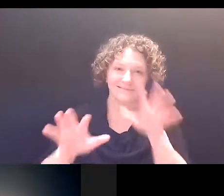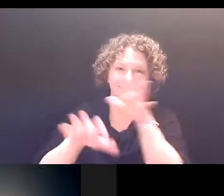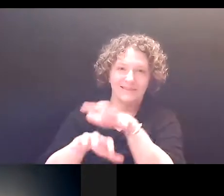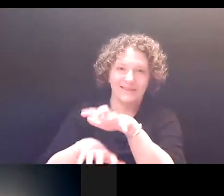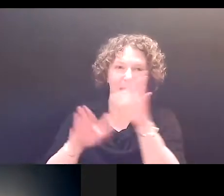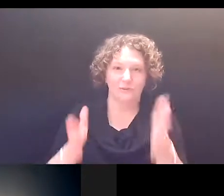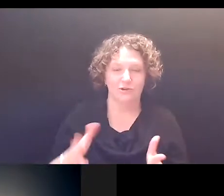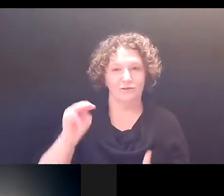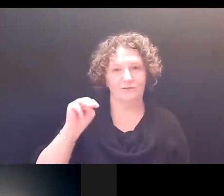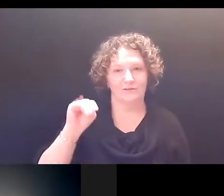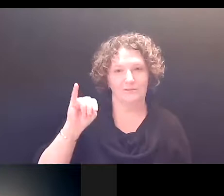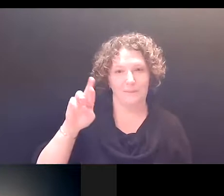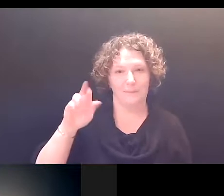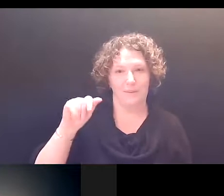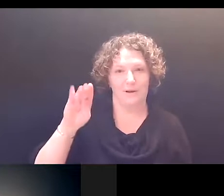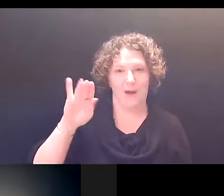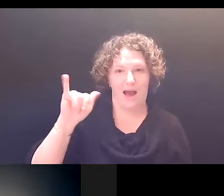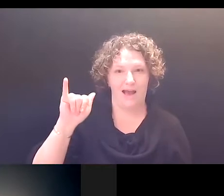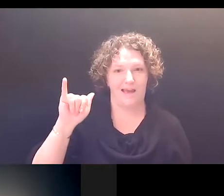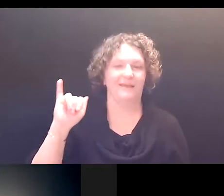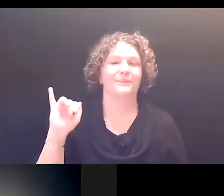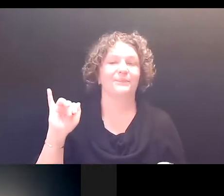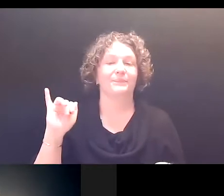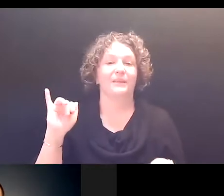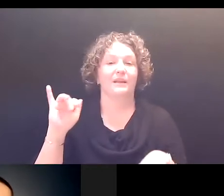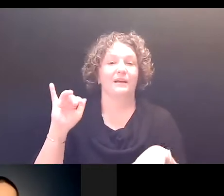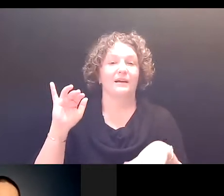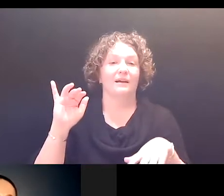much to our awesome captionist